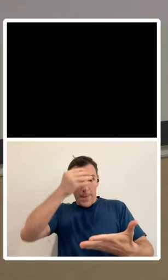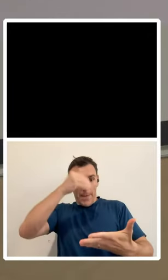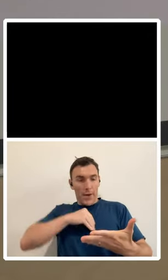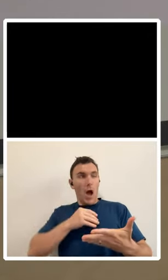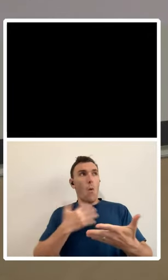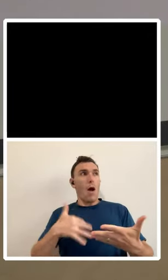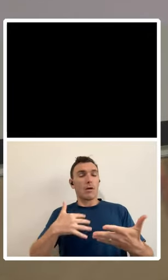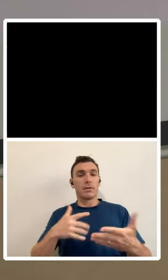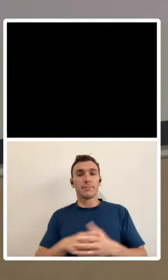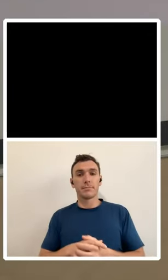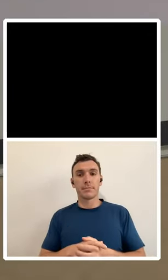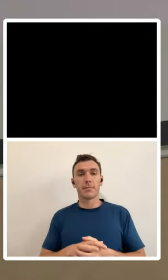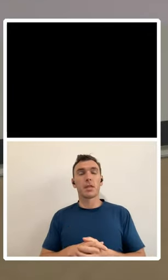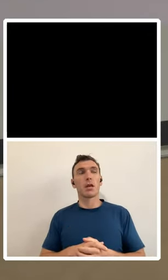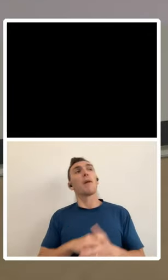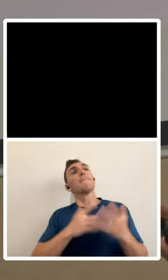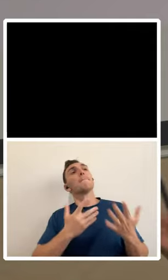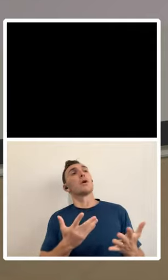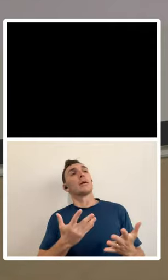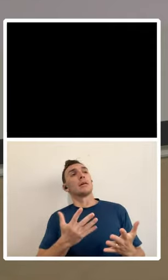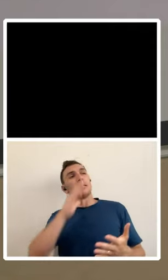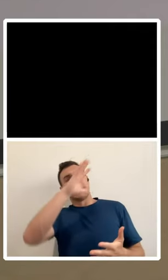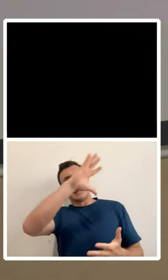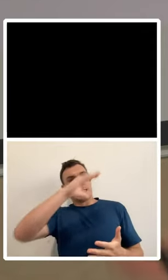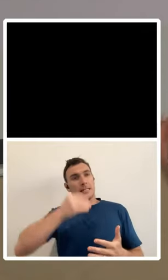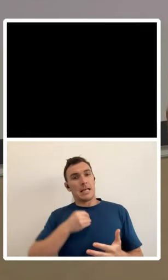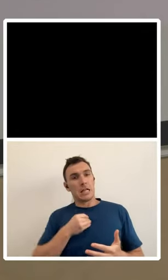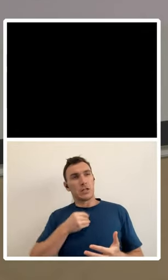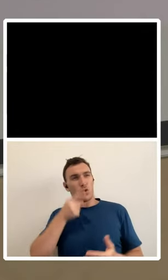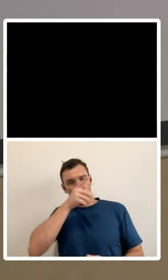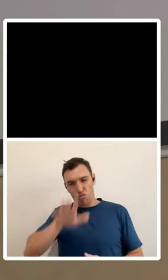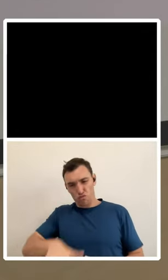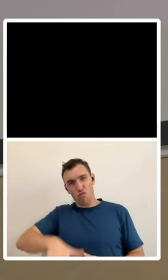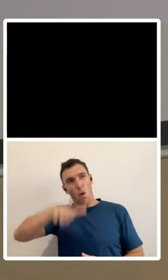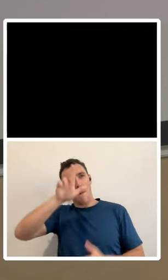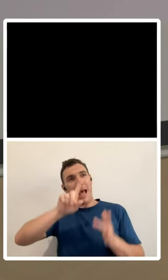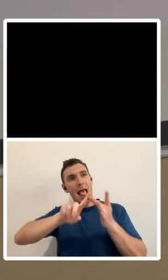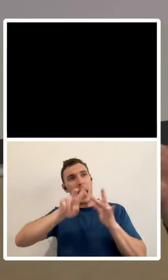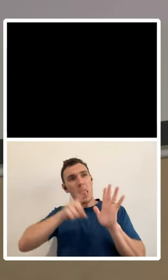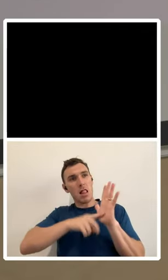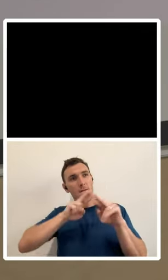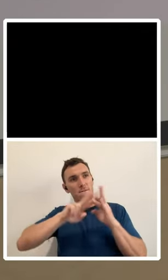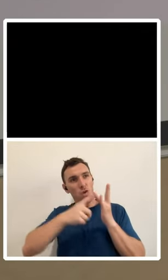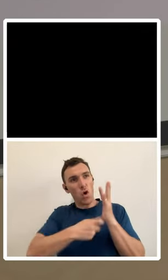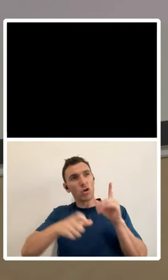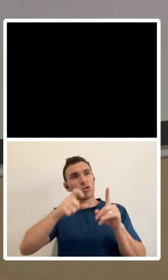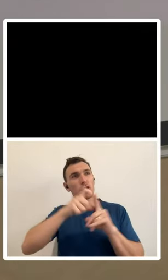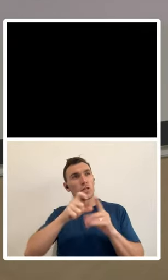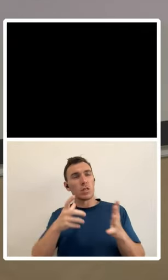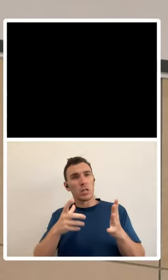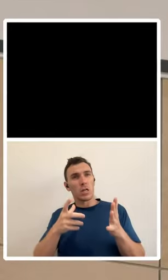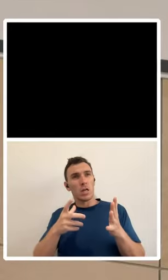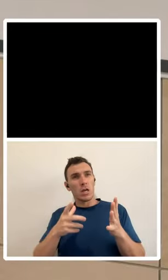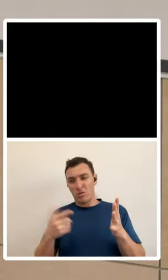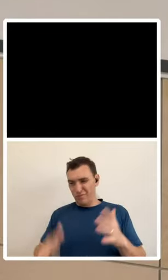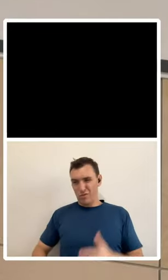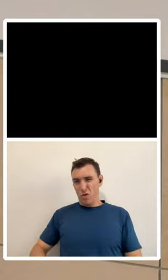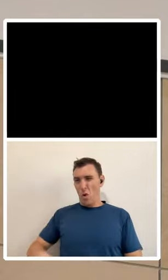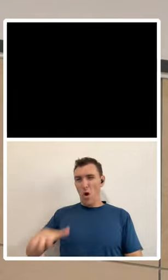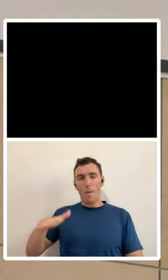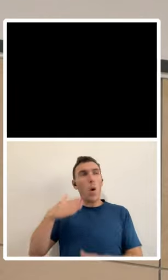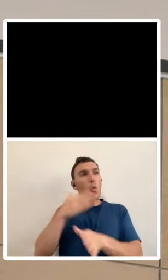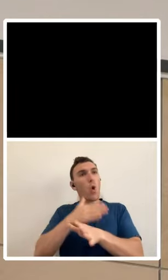round. Yeah. No one expects a kid like that to be kind of the leading trader at Citibank. So tell us about as a kid. I'm from